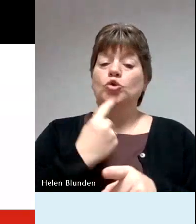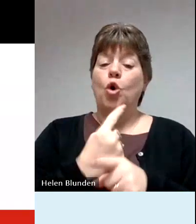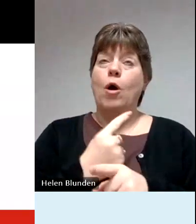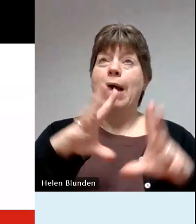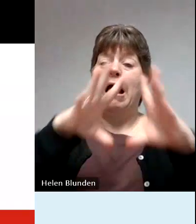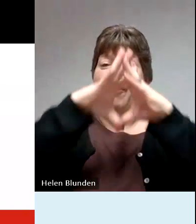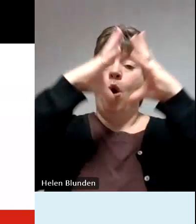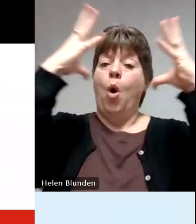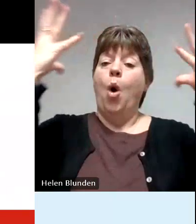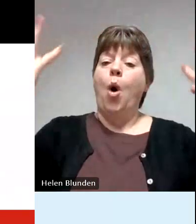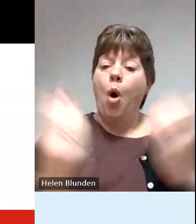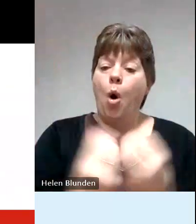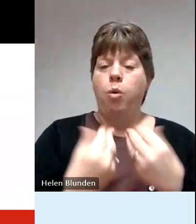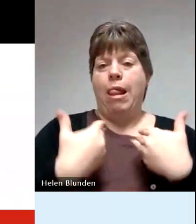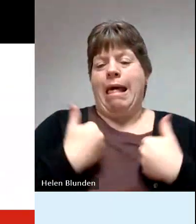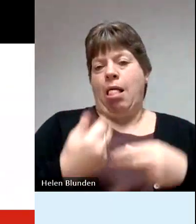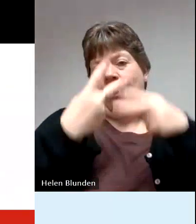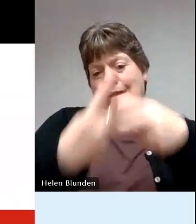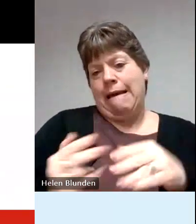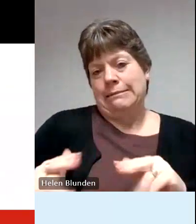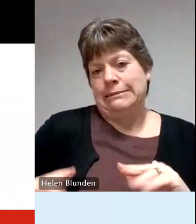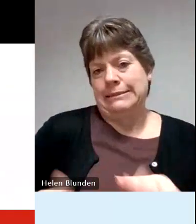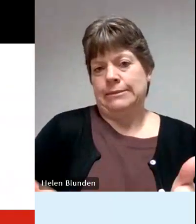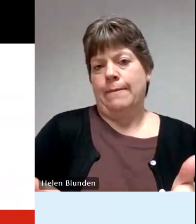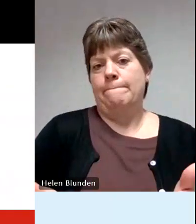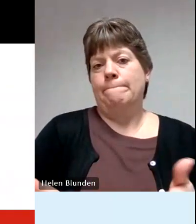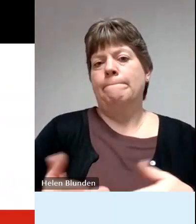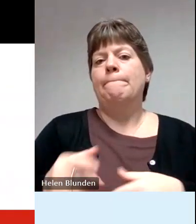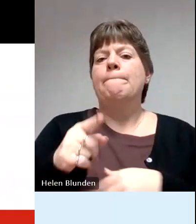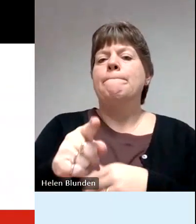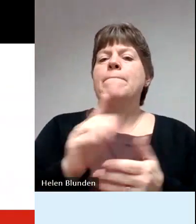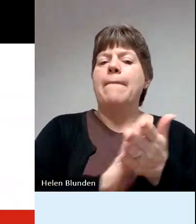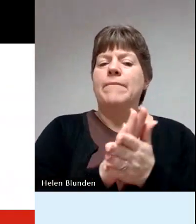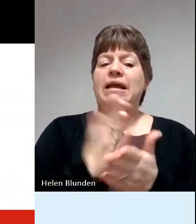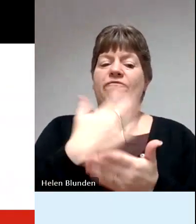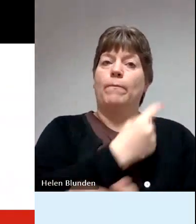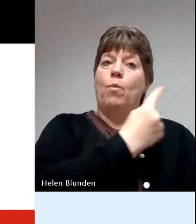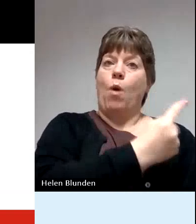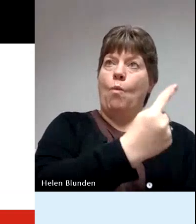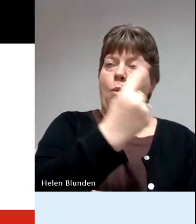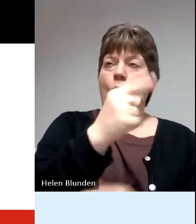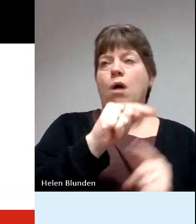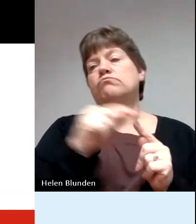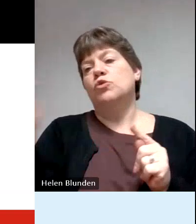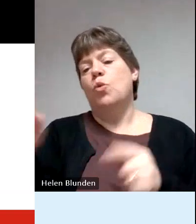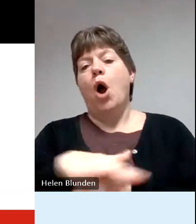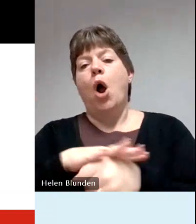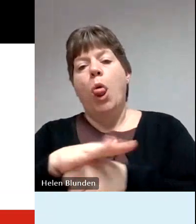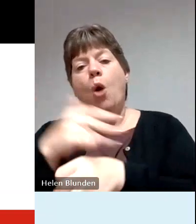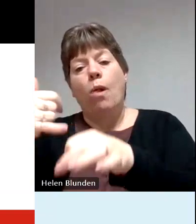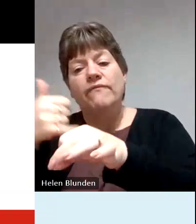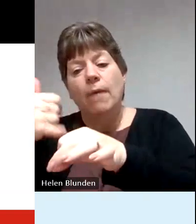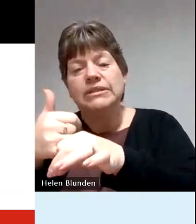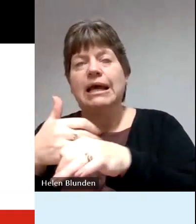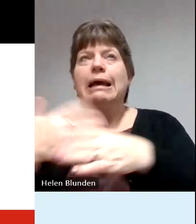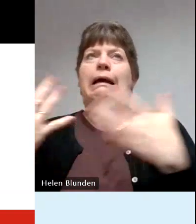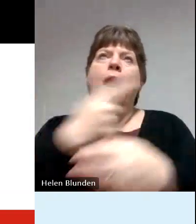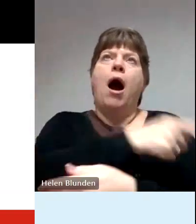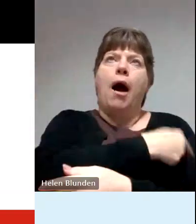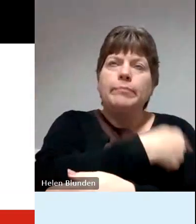whole healthcare system, and that from 111 through to local pharmacies, of course